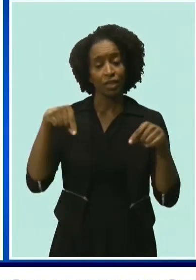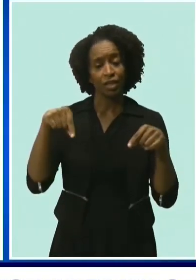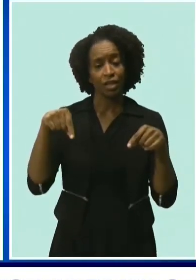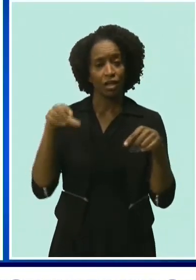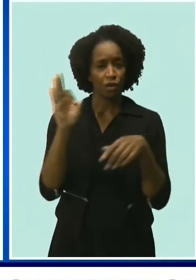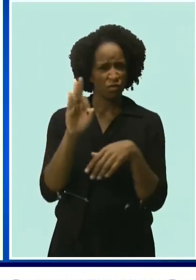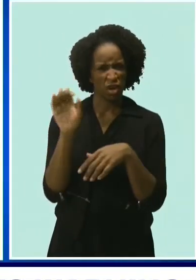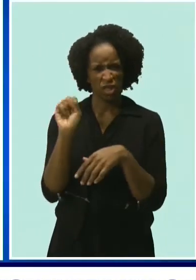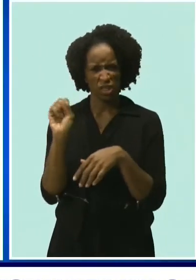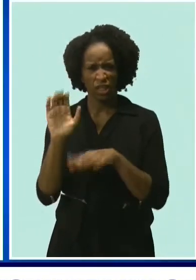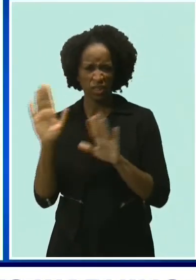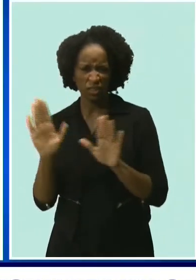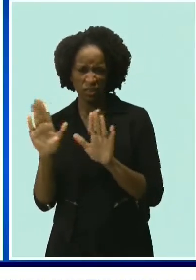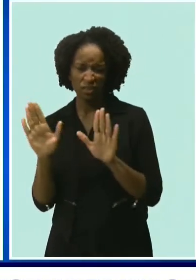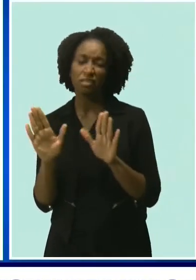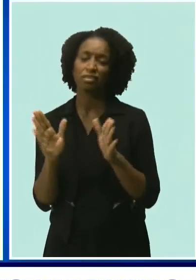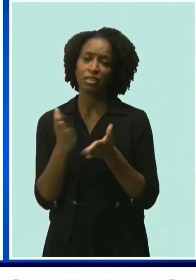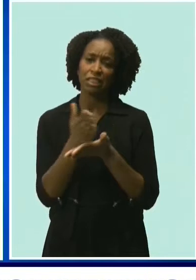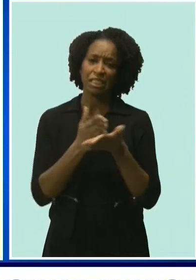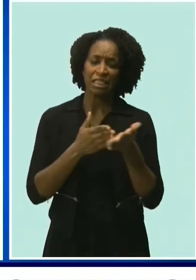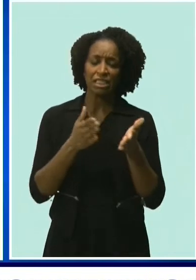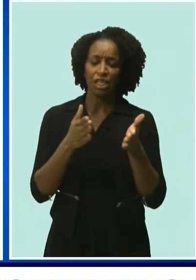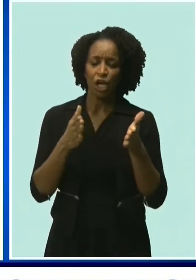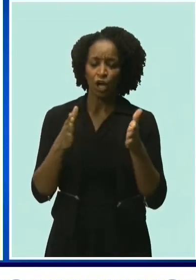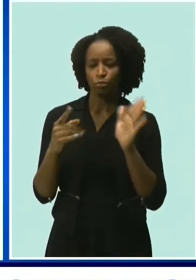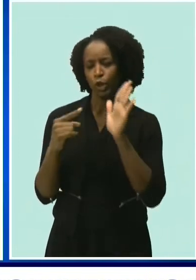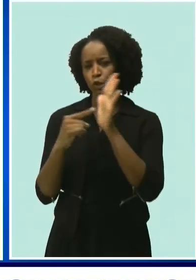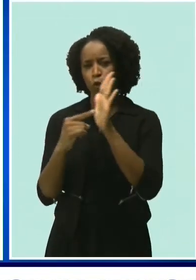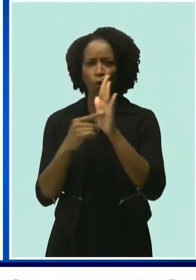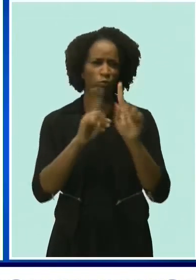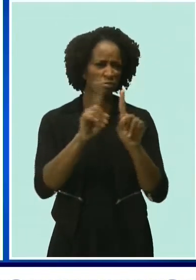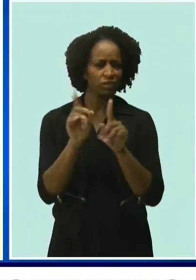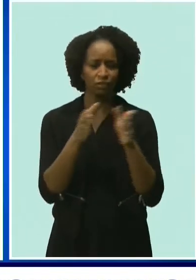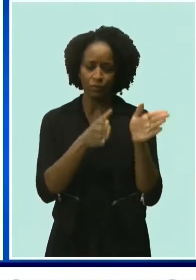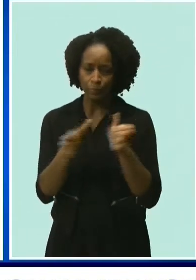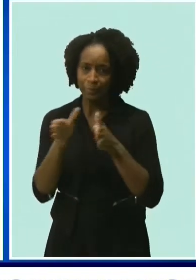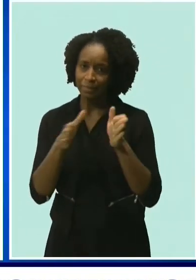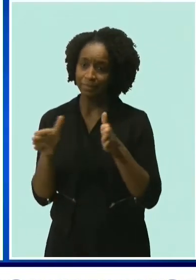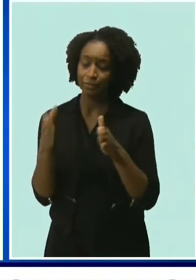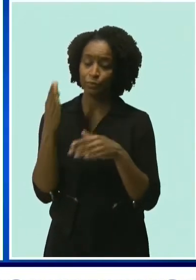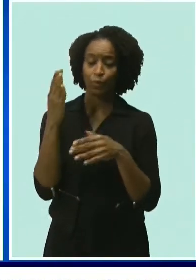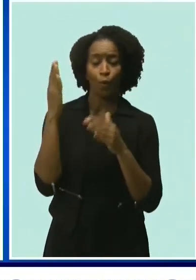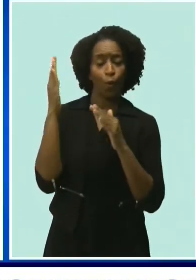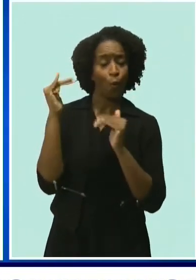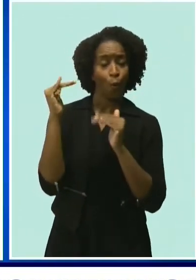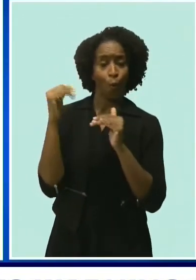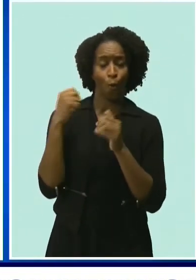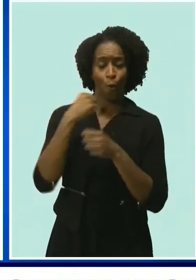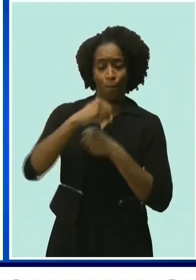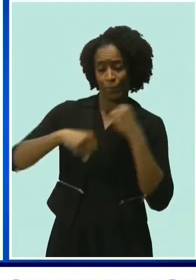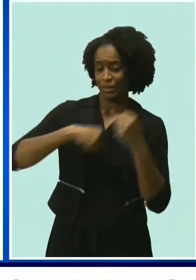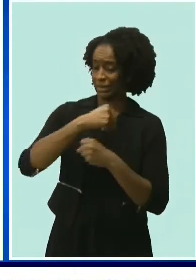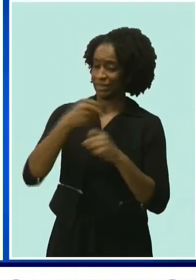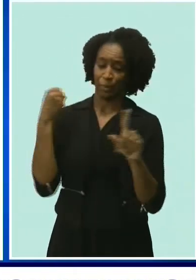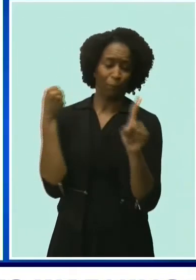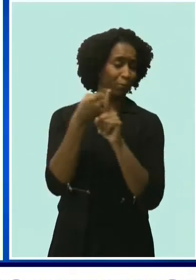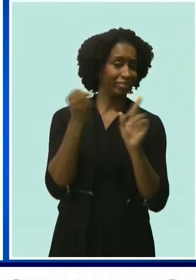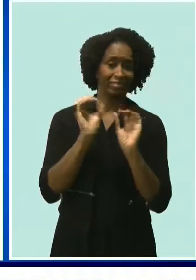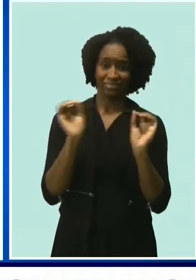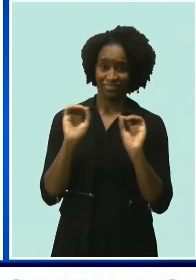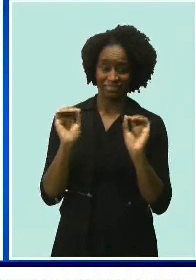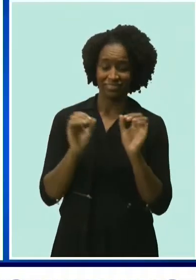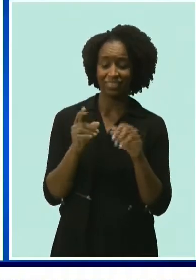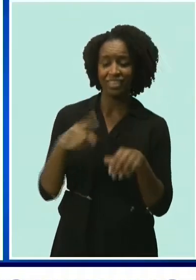any serious impact from Tropical Storm or Hurricane Gonzalo. Entertainment venues such as bars, clubs,